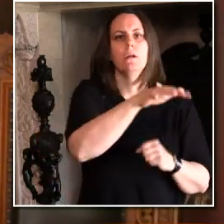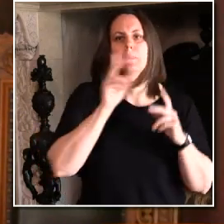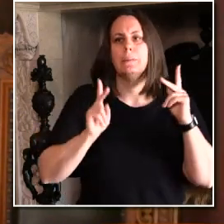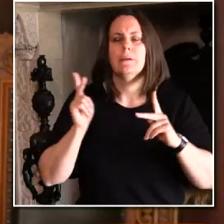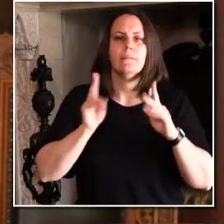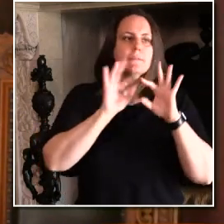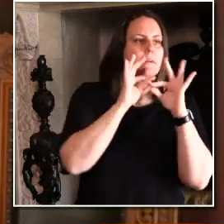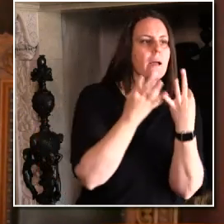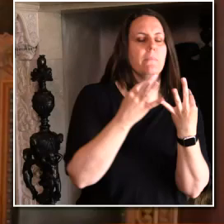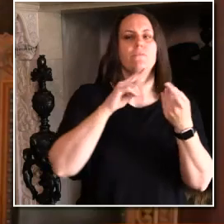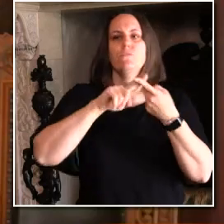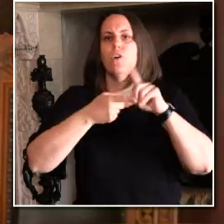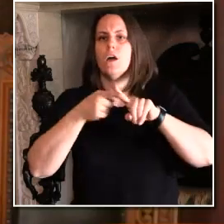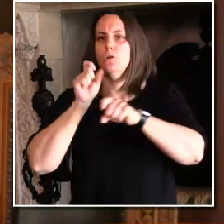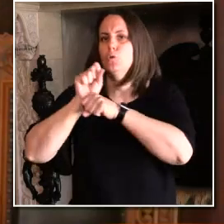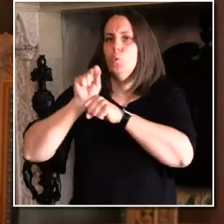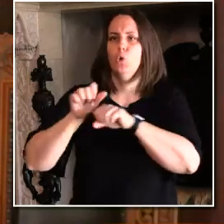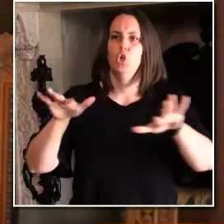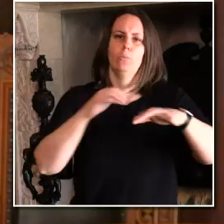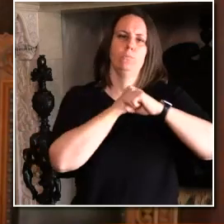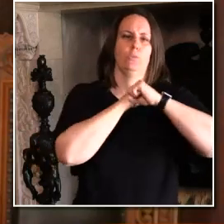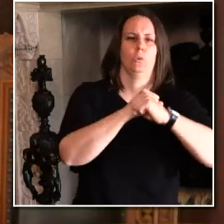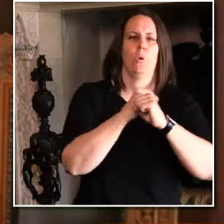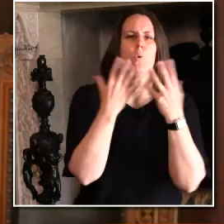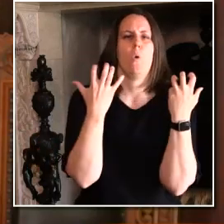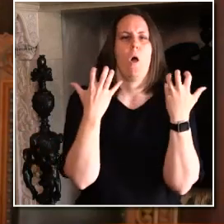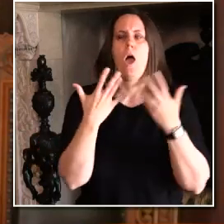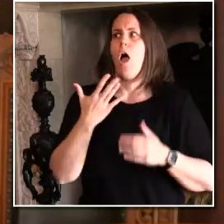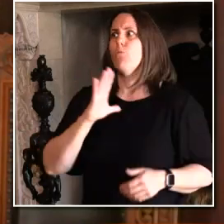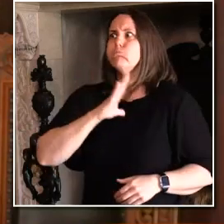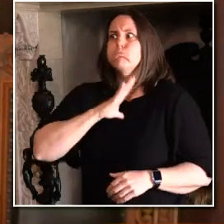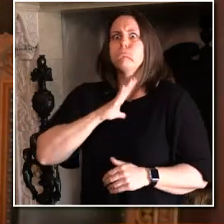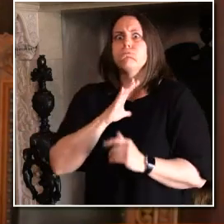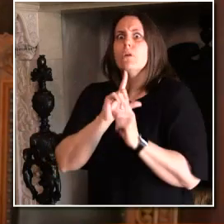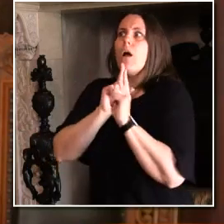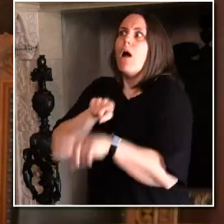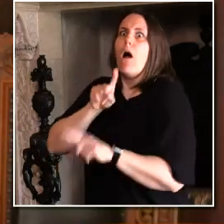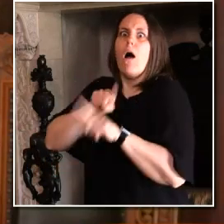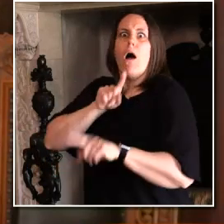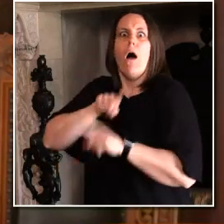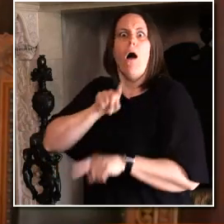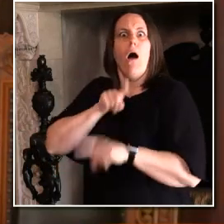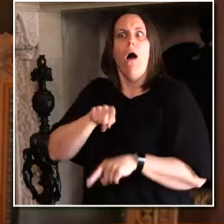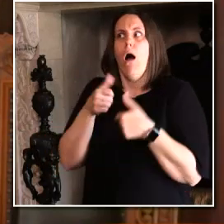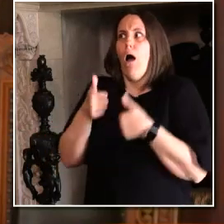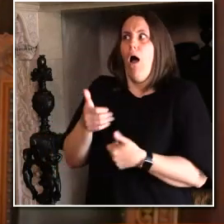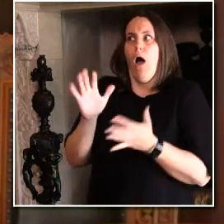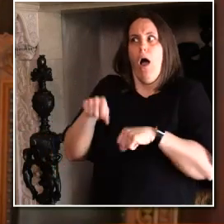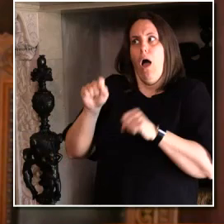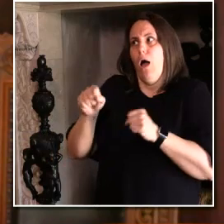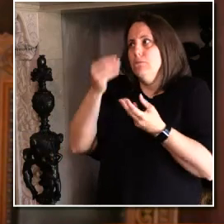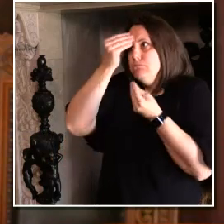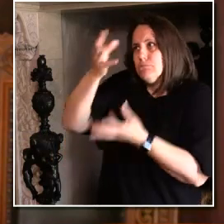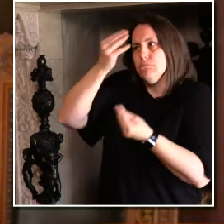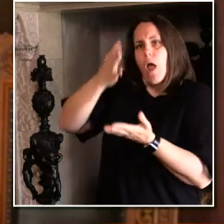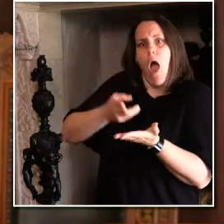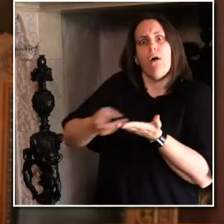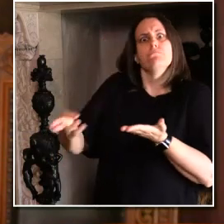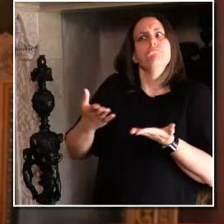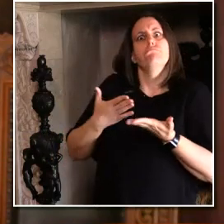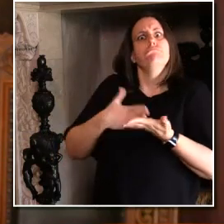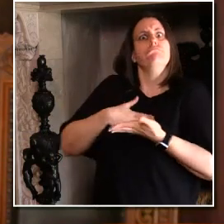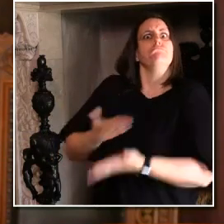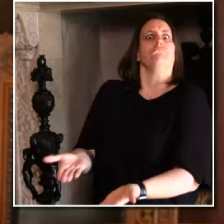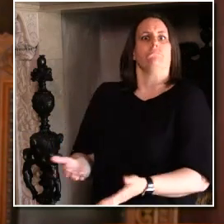general have been really willing to comply with the quarantine and isolation. And so, you know, we feel like people really are